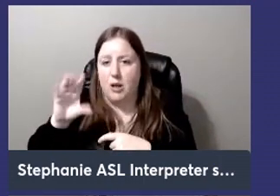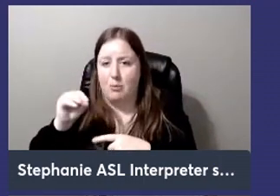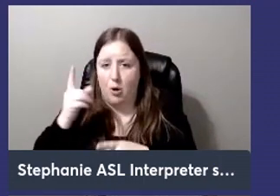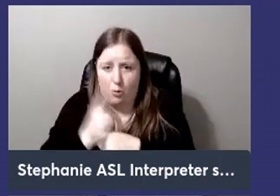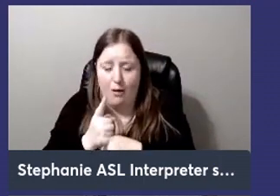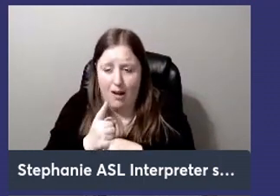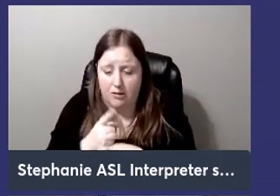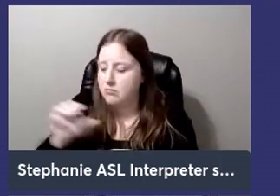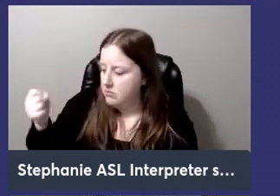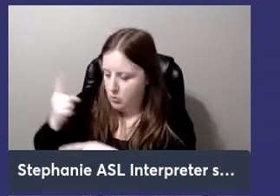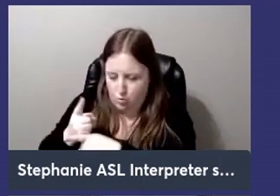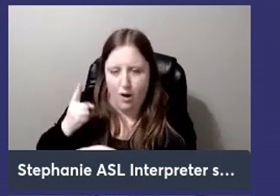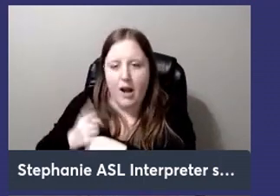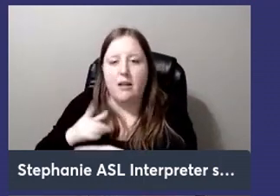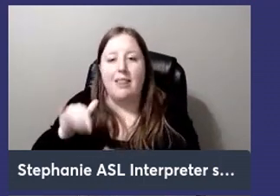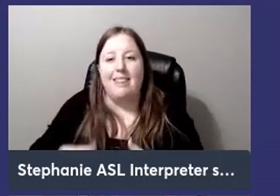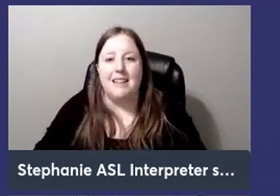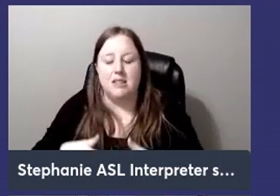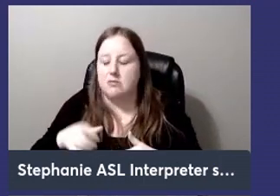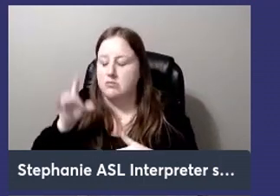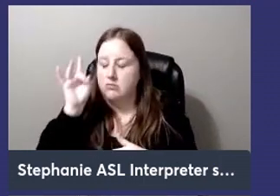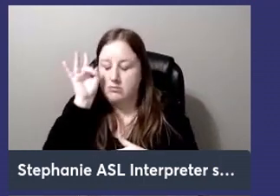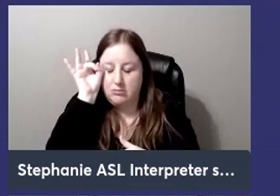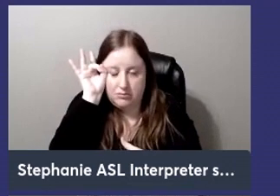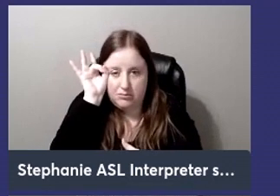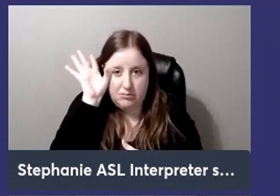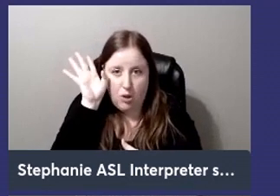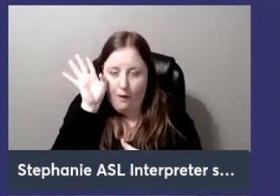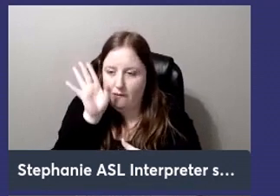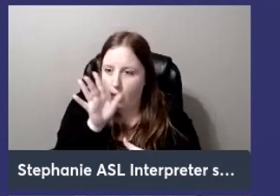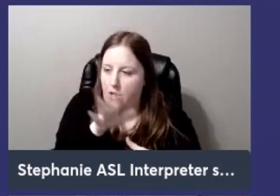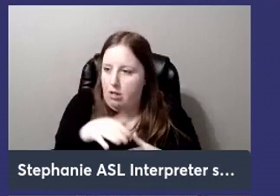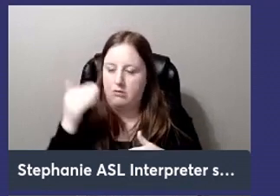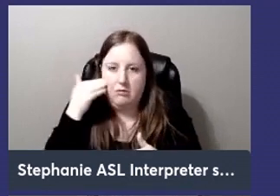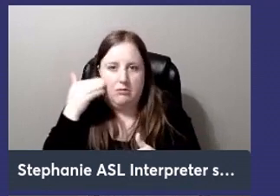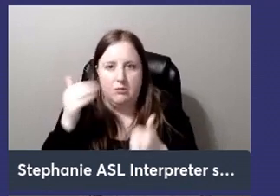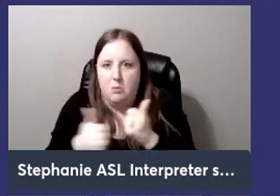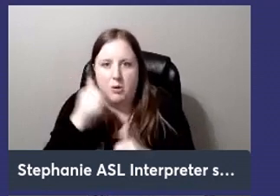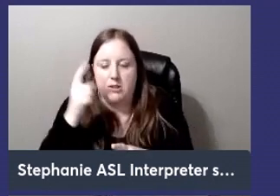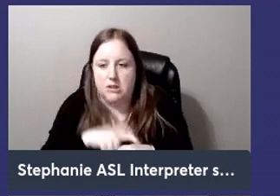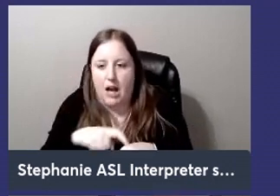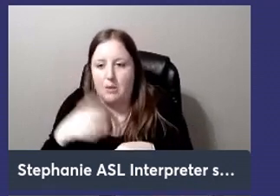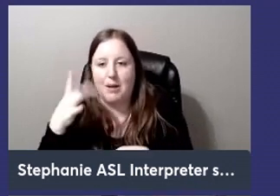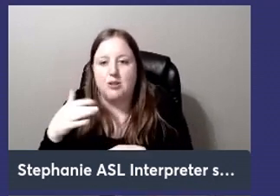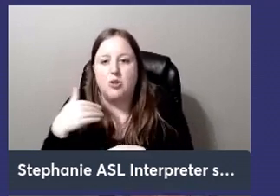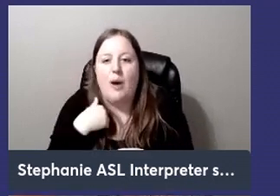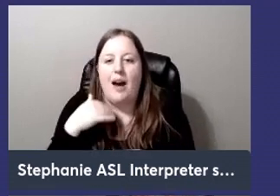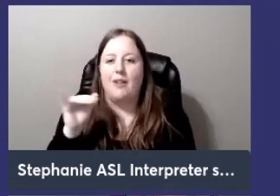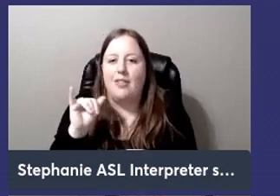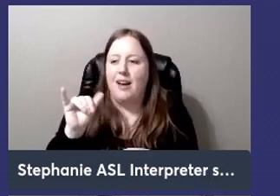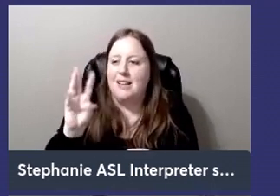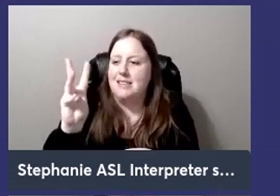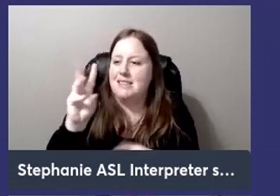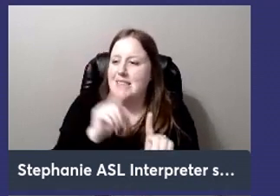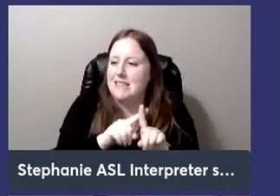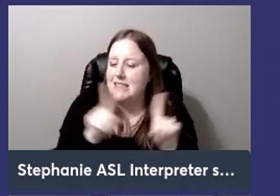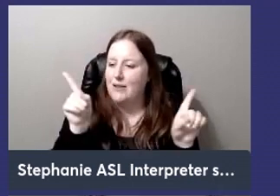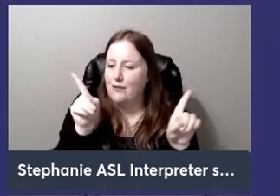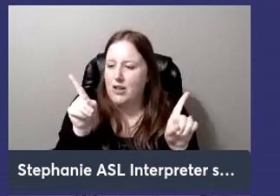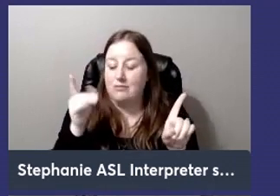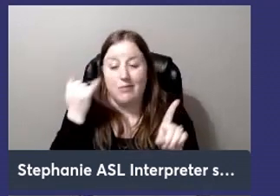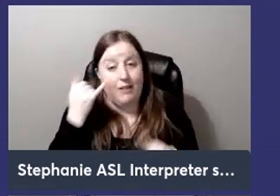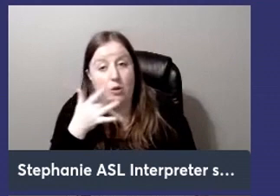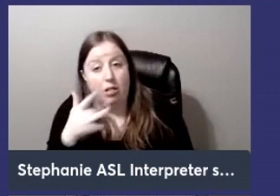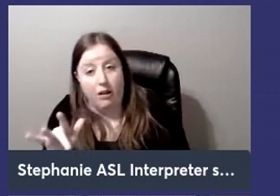is a living nightmare most of the times, because you got like 6 different, if you're lucky,